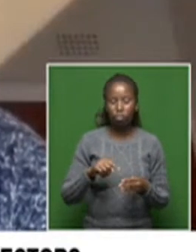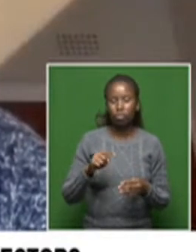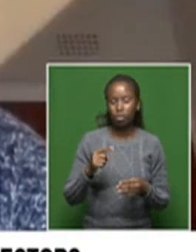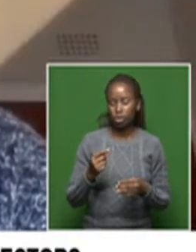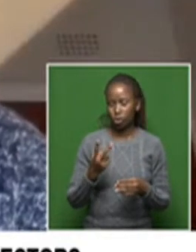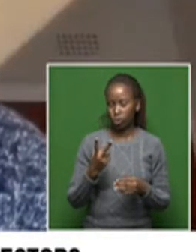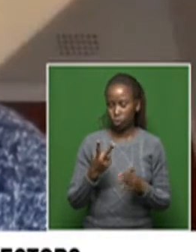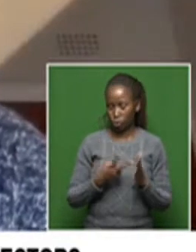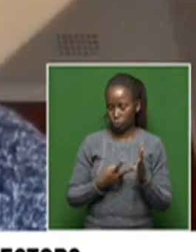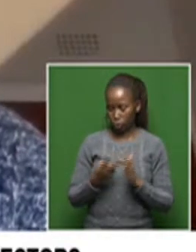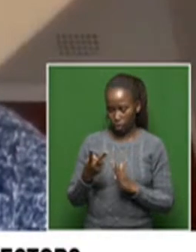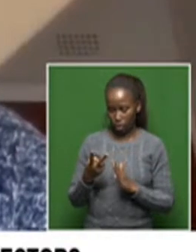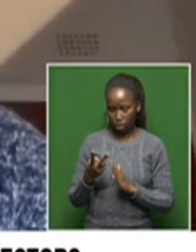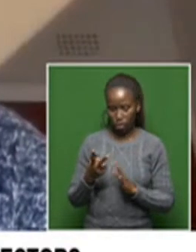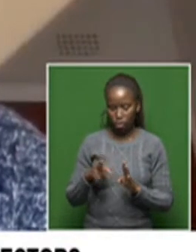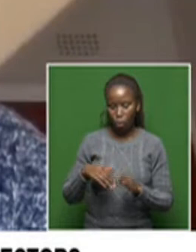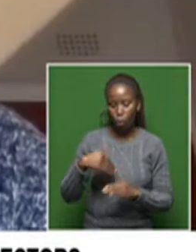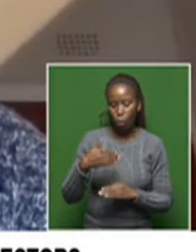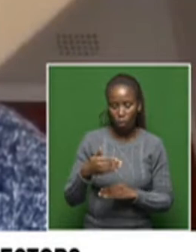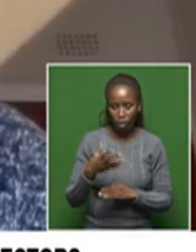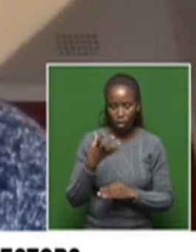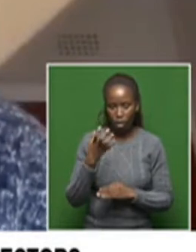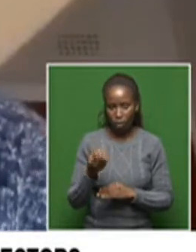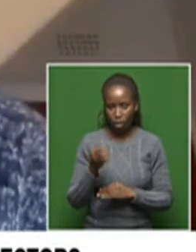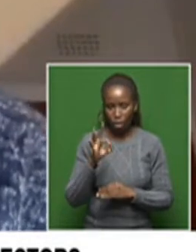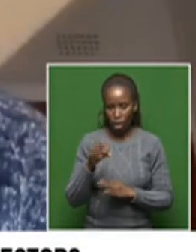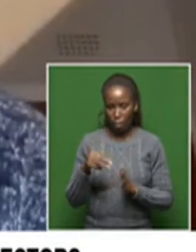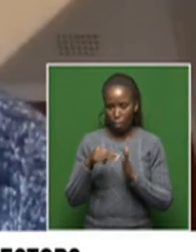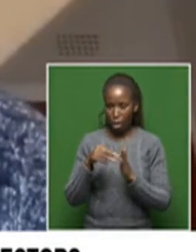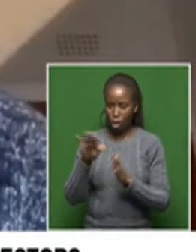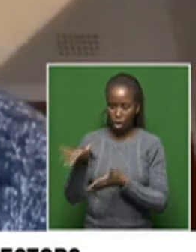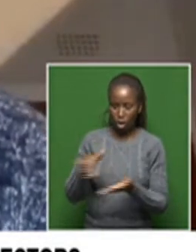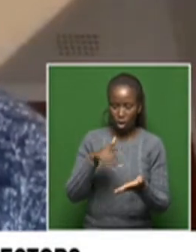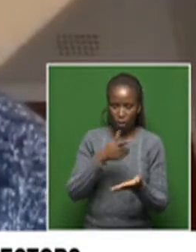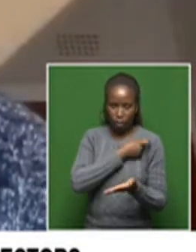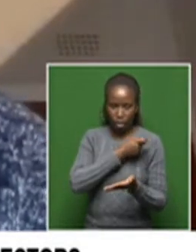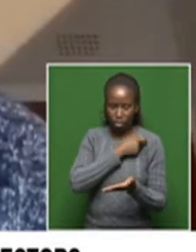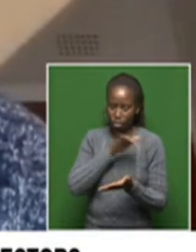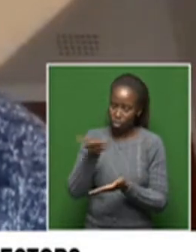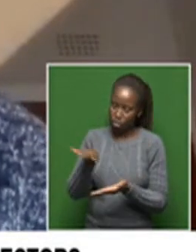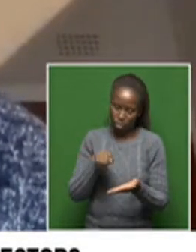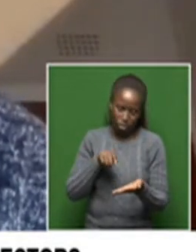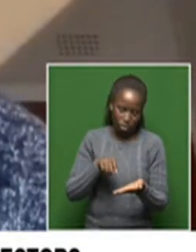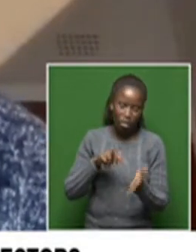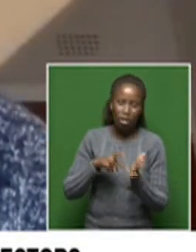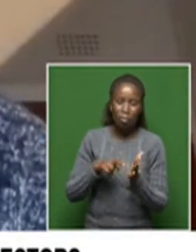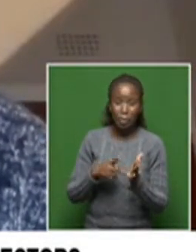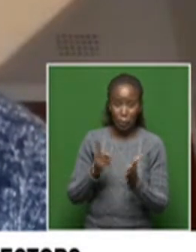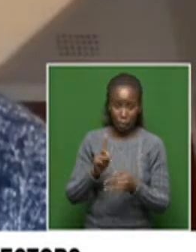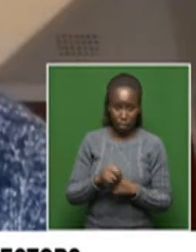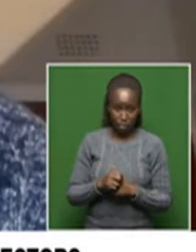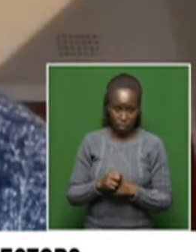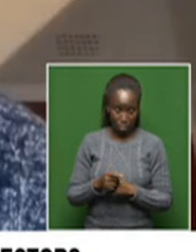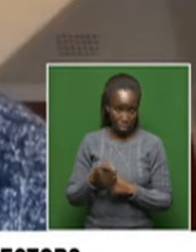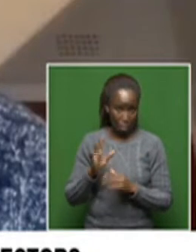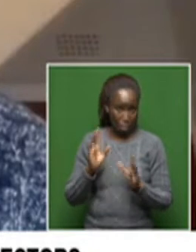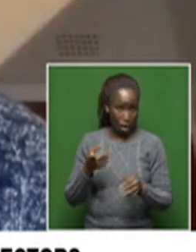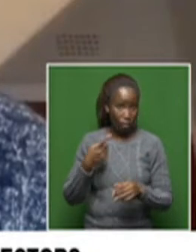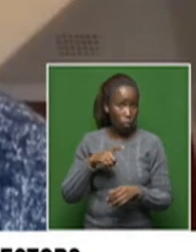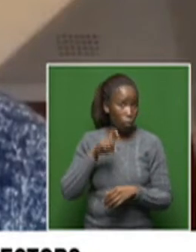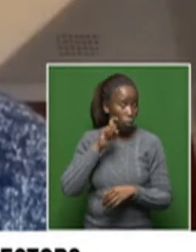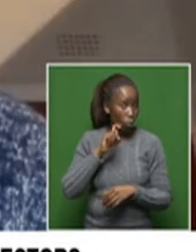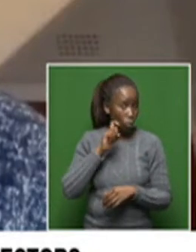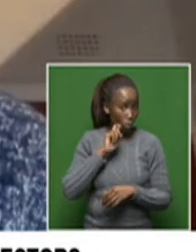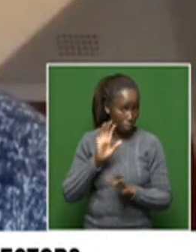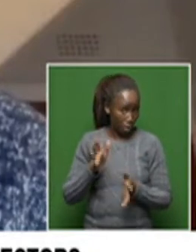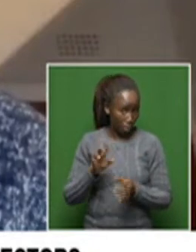over 3.8 million vaccines expected to arrive. What is the rollout plan for these vaccines? Are they mainly intended for elderly South Africans? And will we